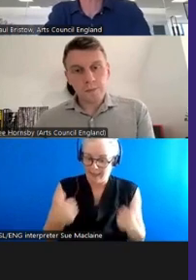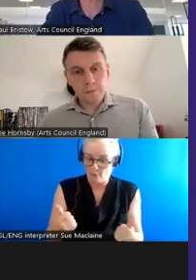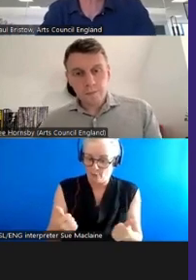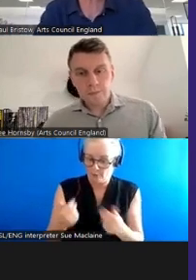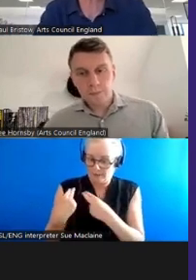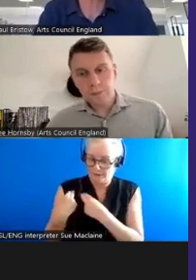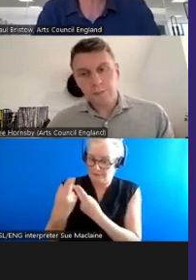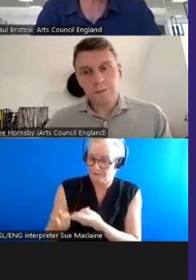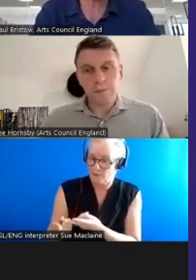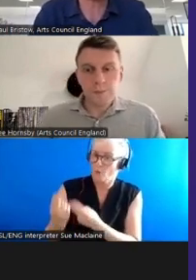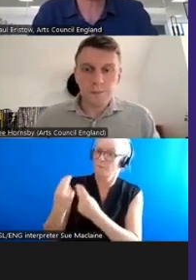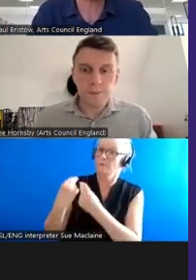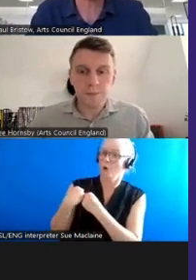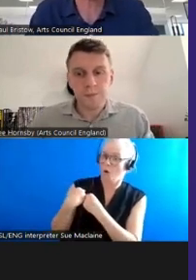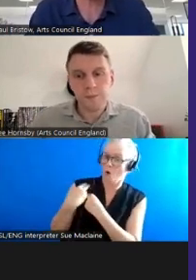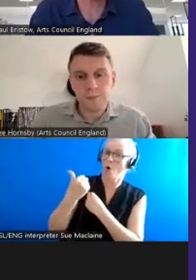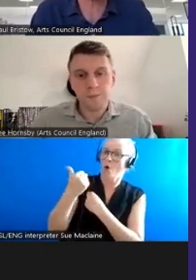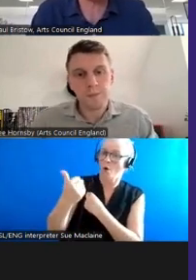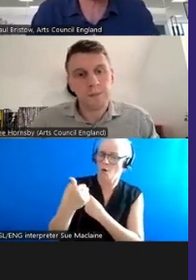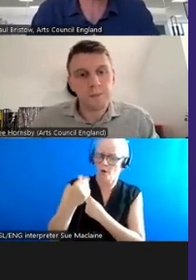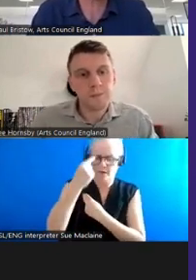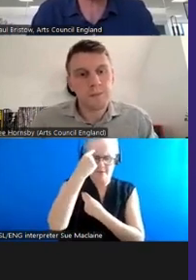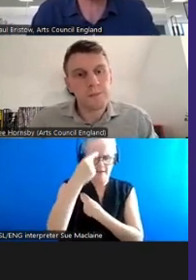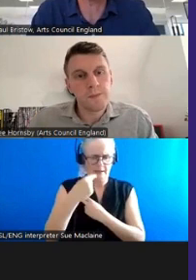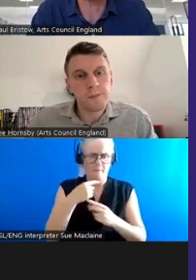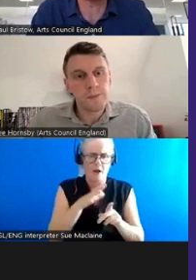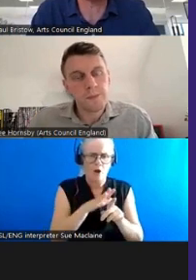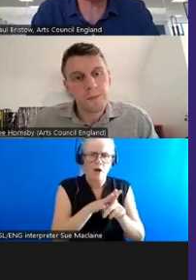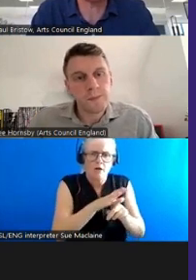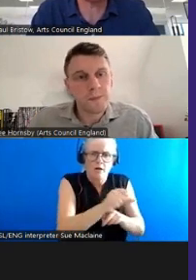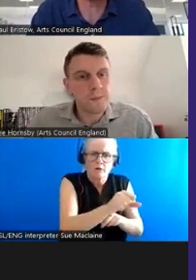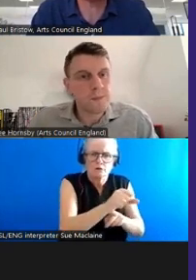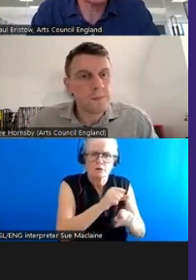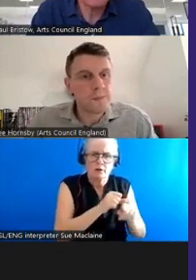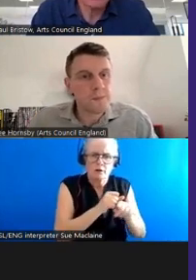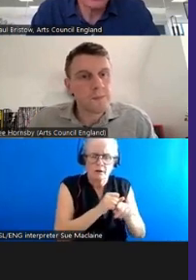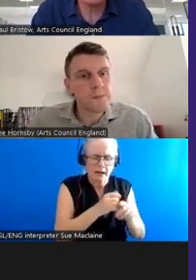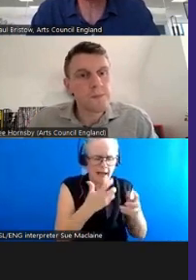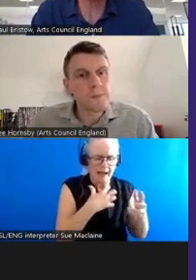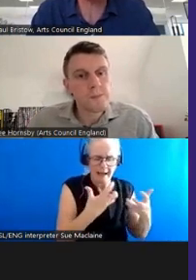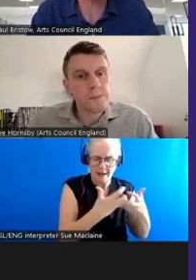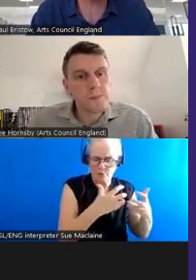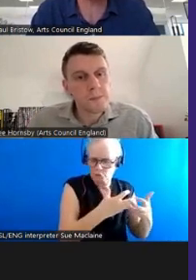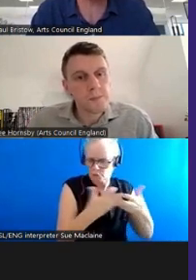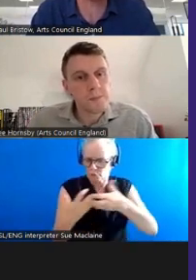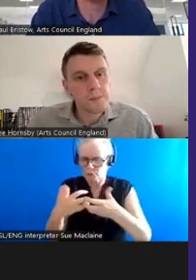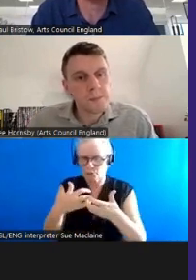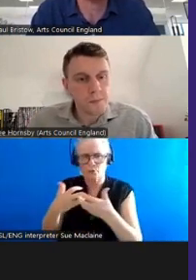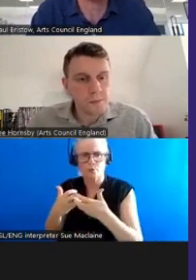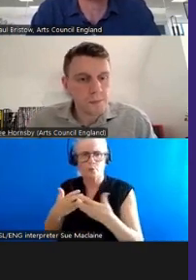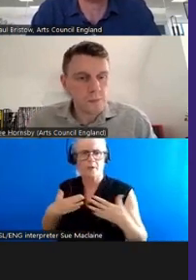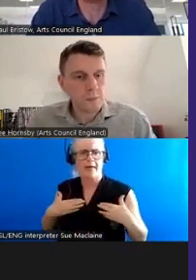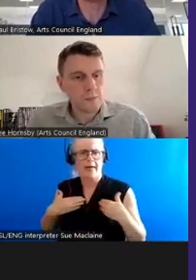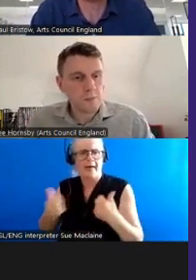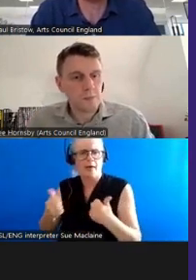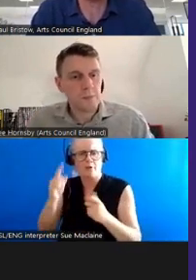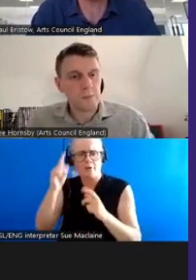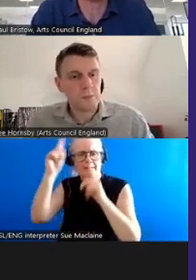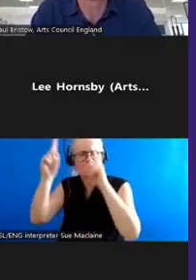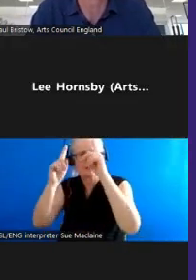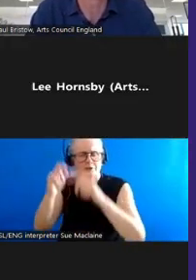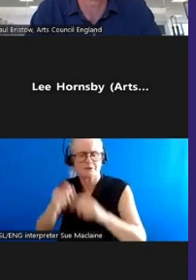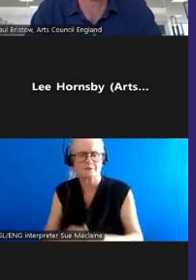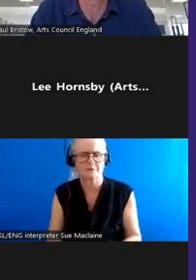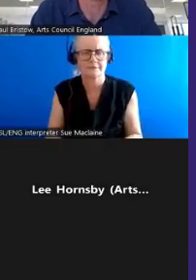they can exploit the potential of the cultural sector in their area to support creative health initiatives. In terms of placemaking, Liverpool City